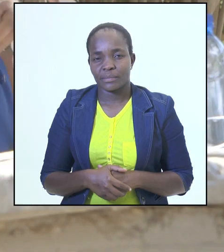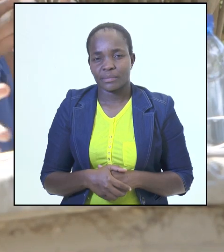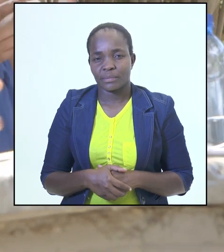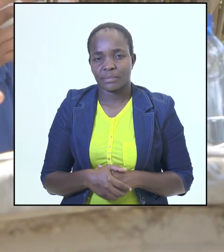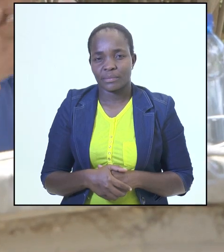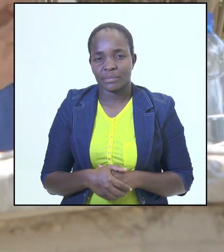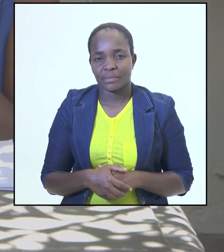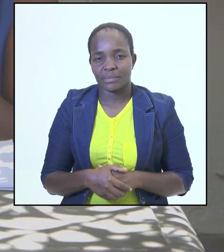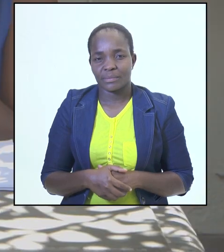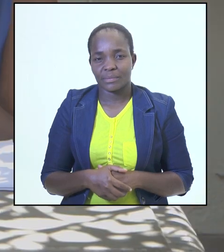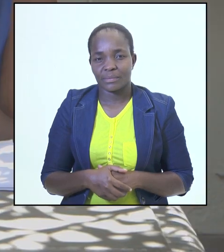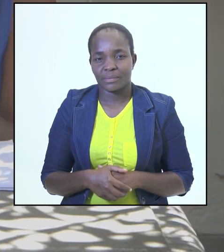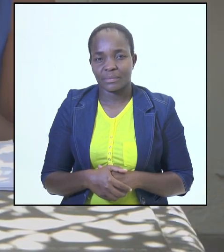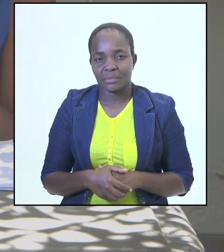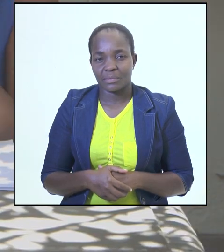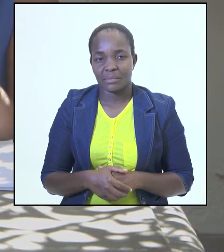Do they bite?